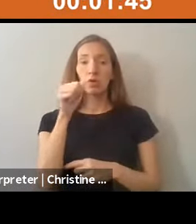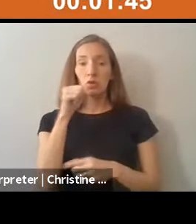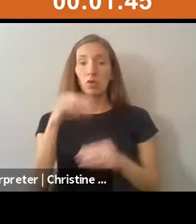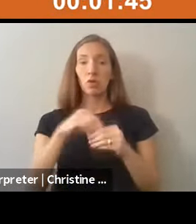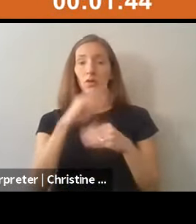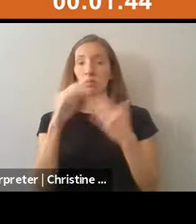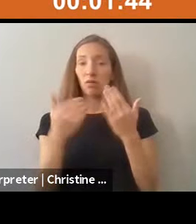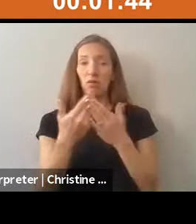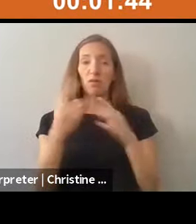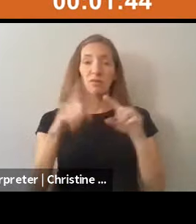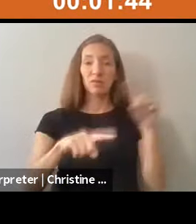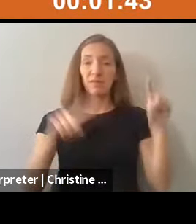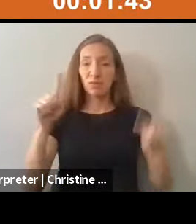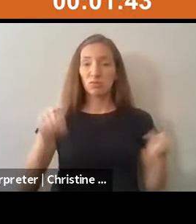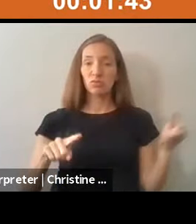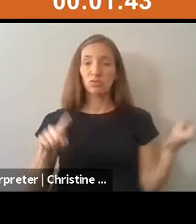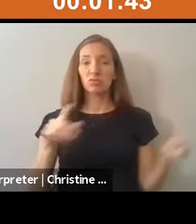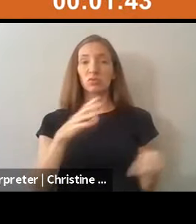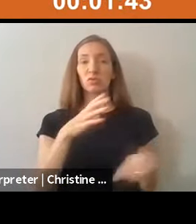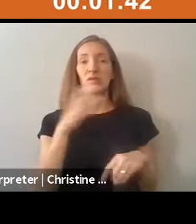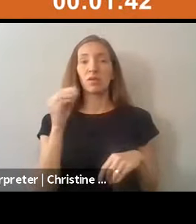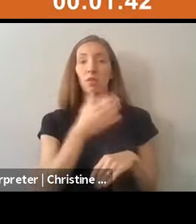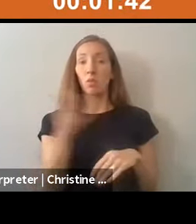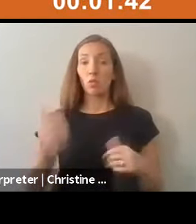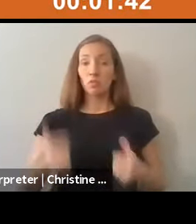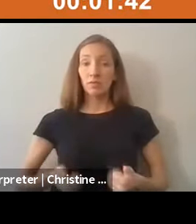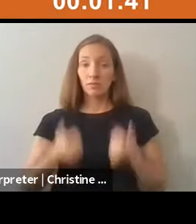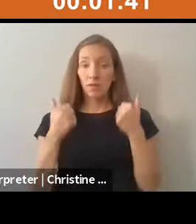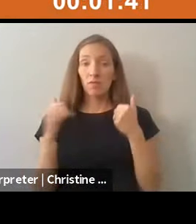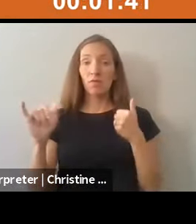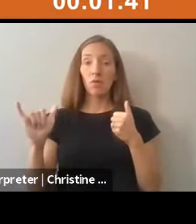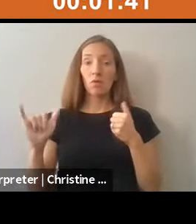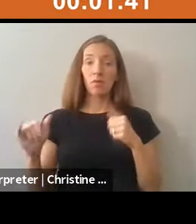by violence have to be at the center of our interventions.